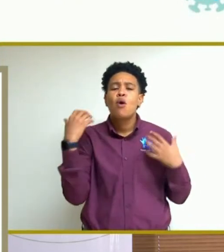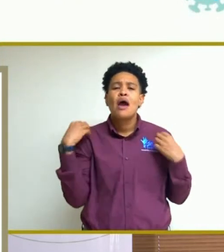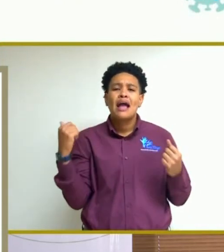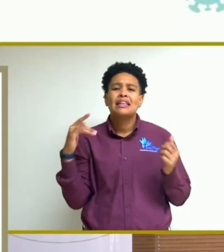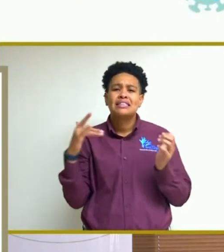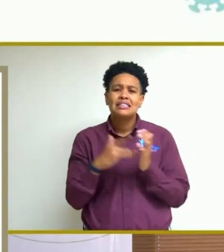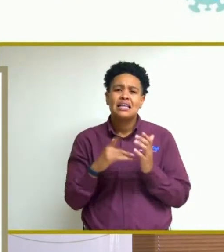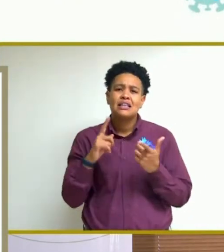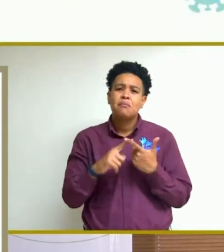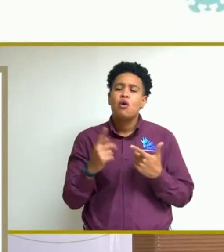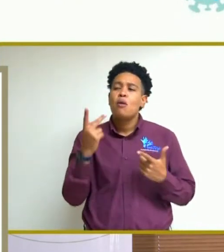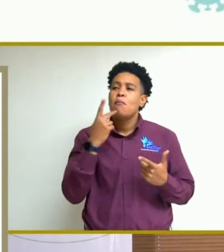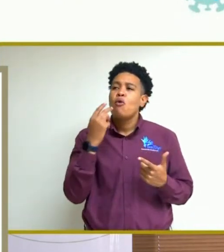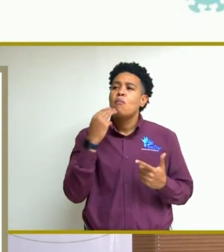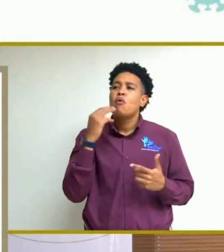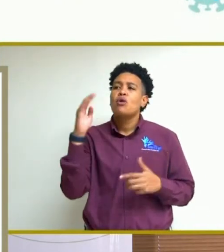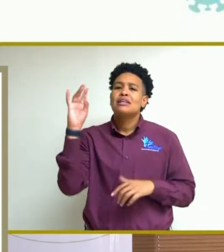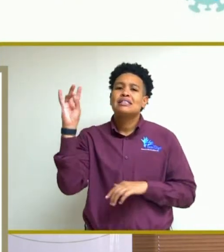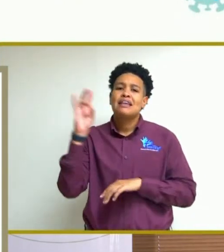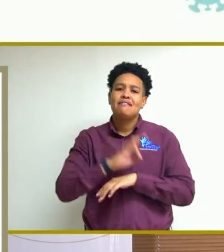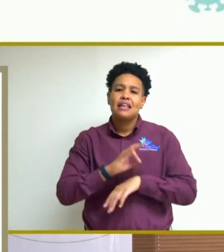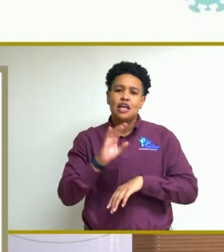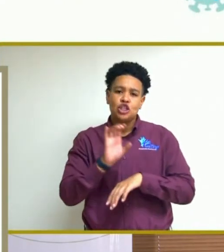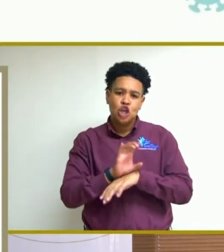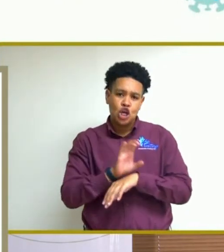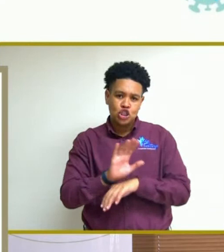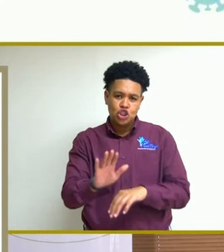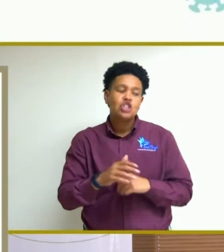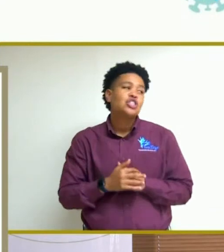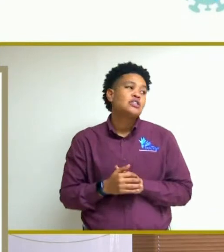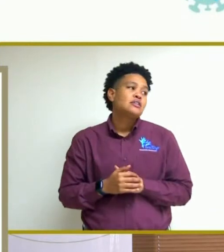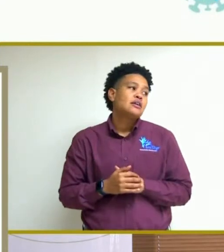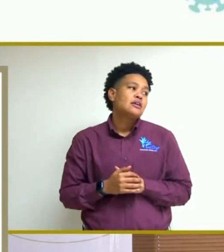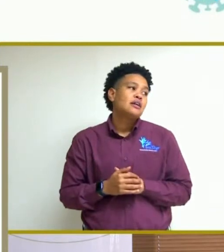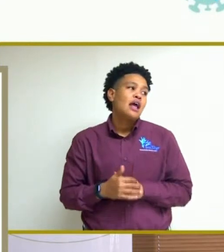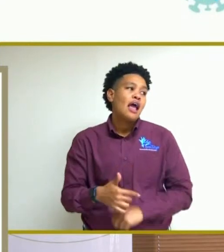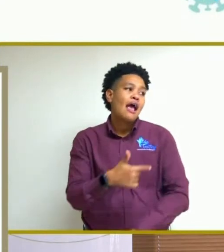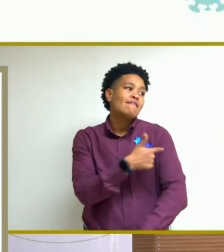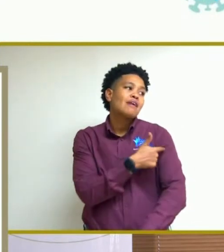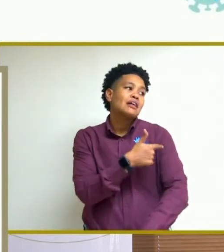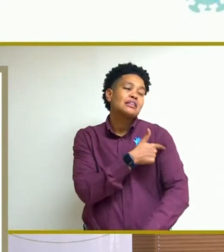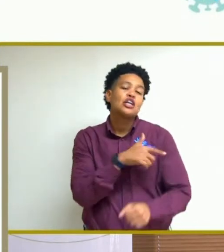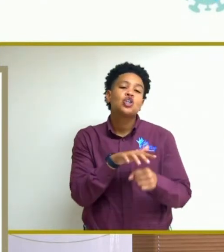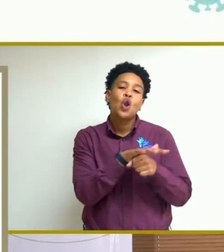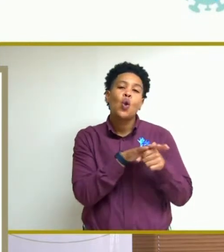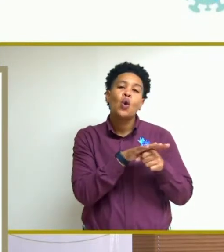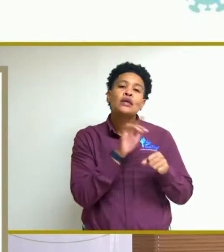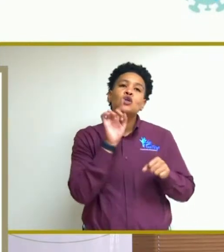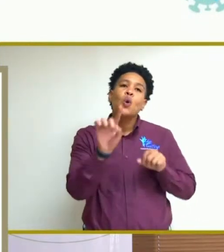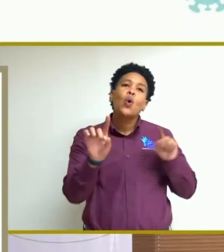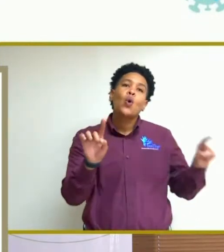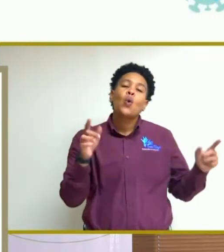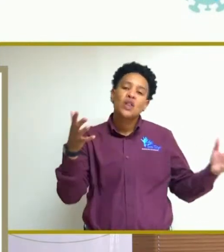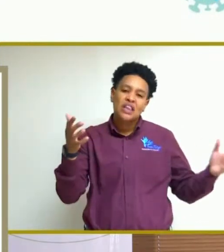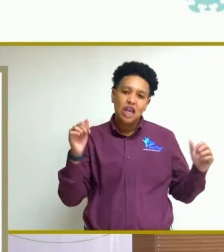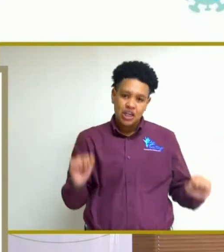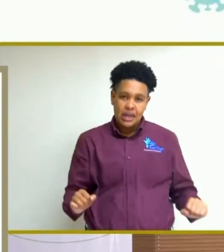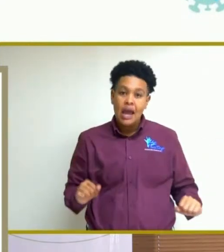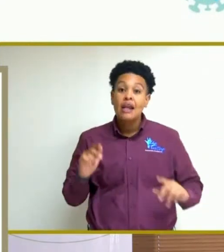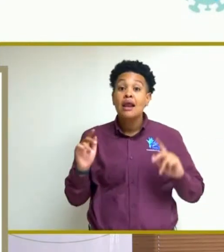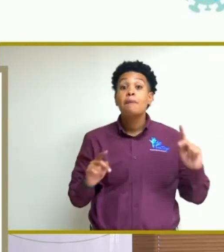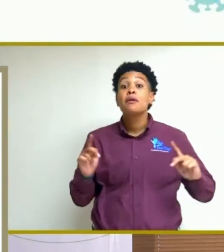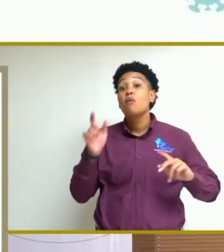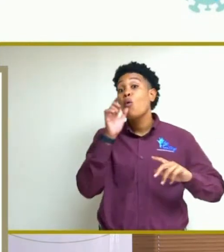and the Portmore Seventh-day Adventist Church as vaccination sites, and persons as